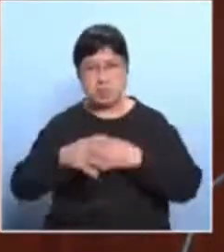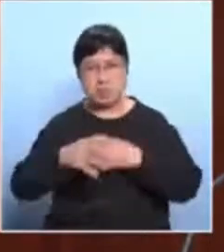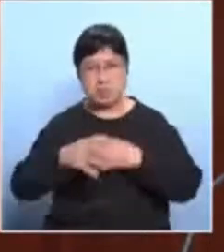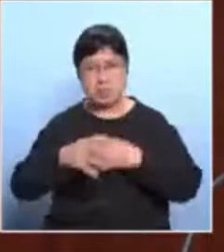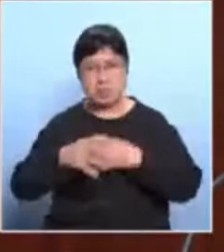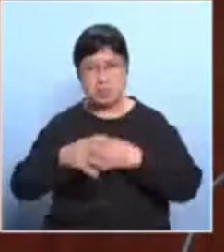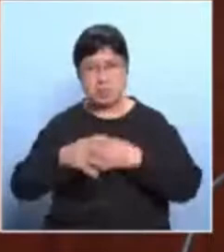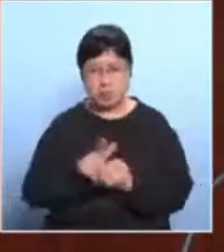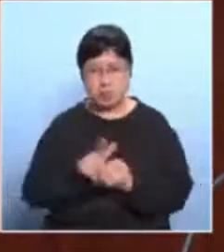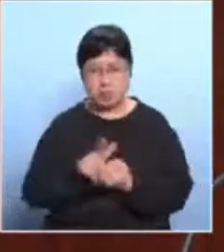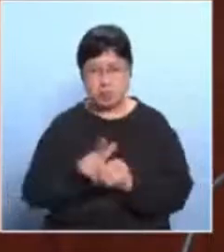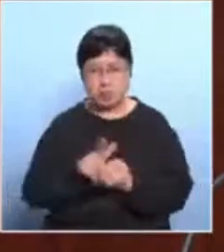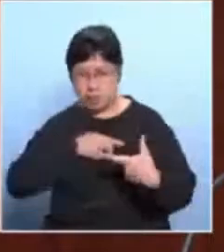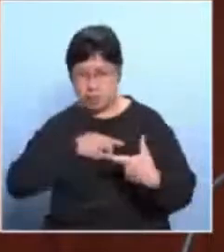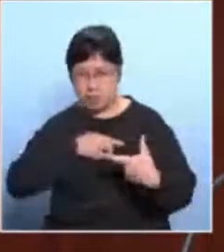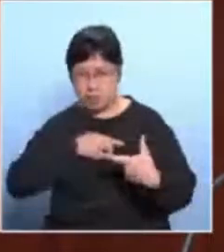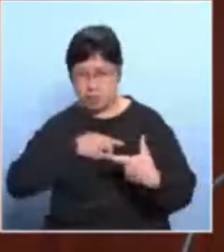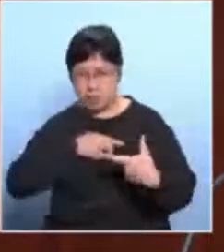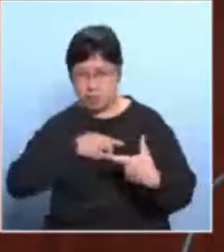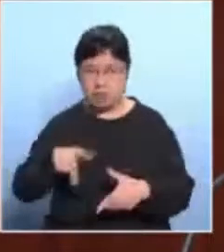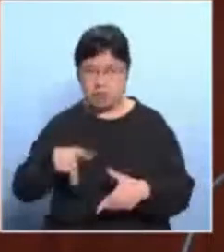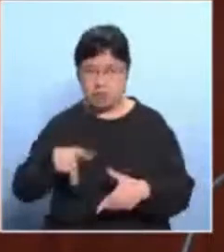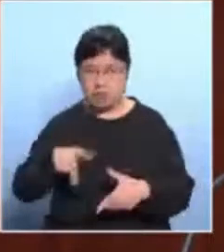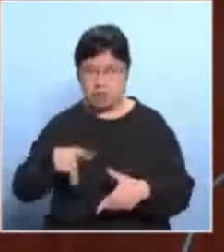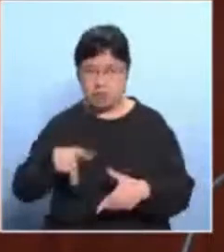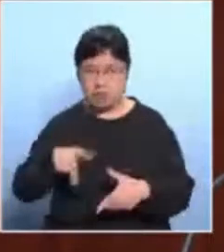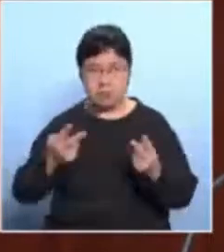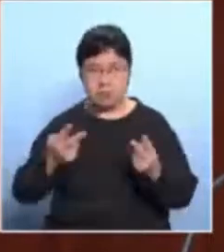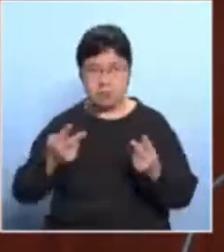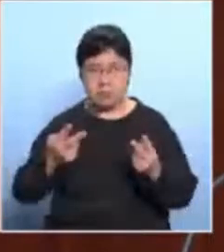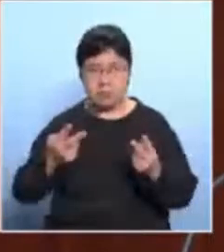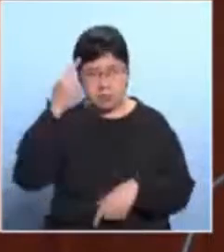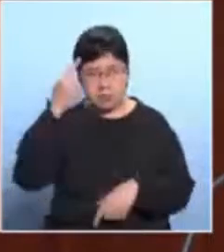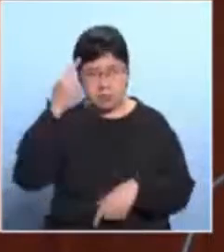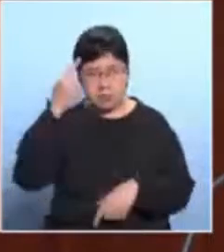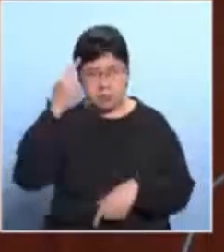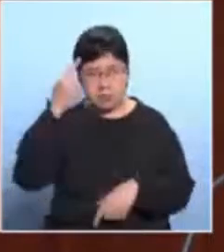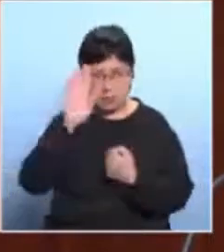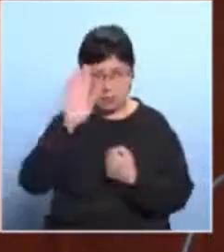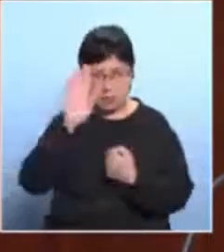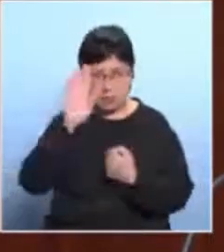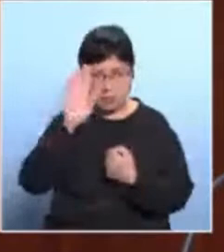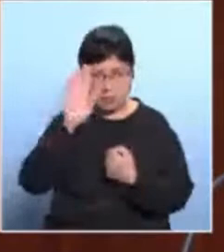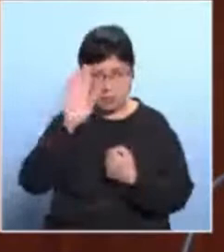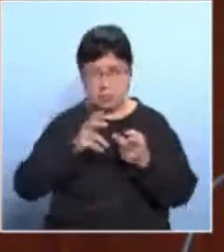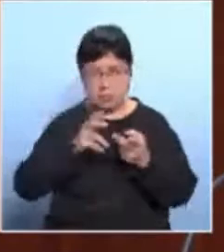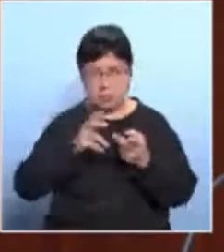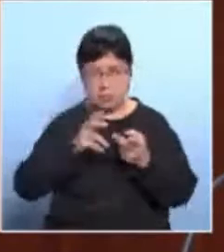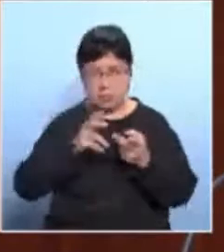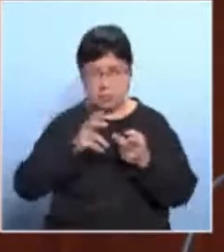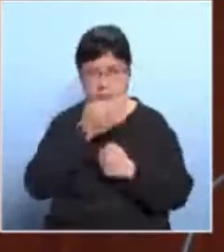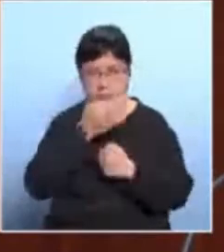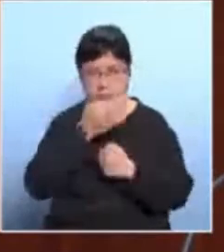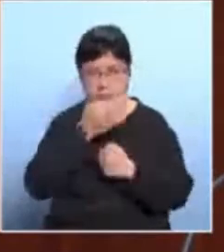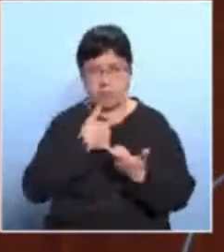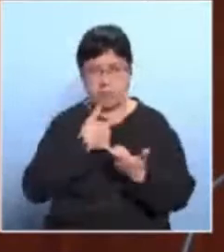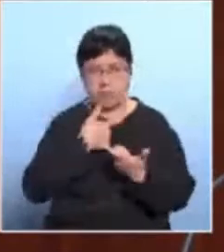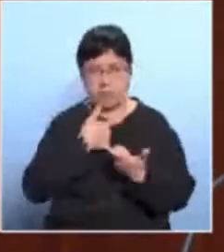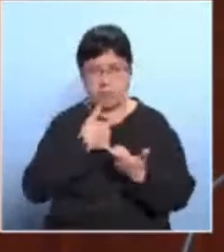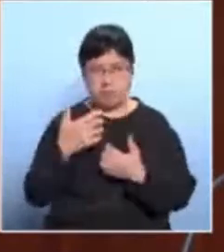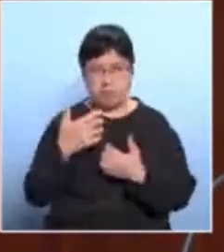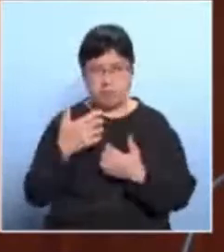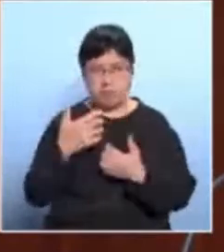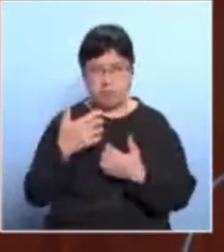latest developments of drug regulation and to pave the way for developing Hong Kong into an internationally recognized regulatory authority